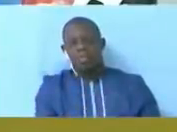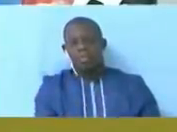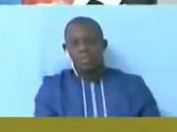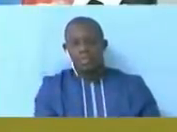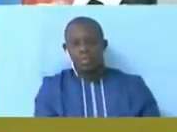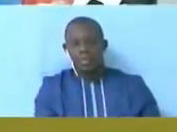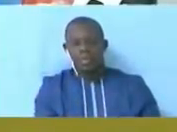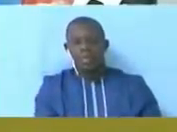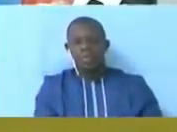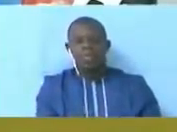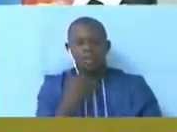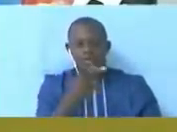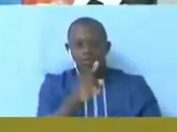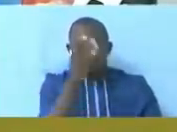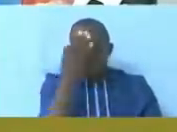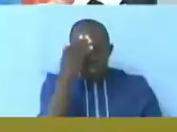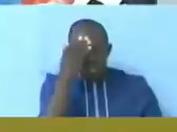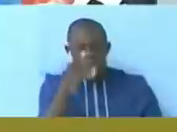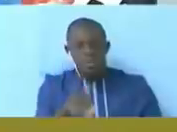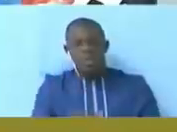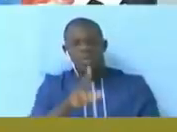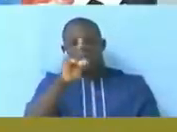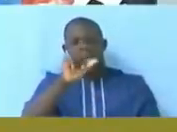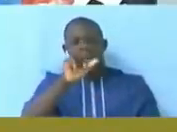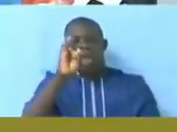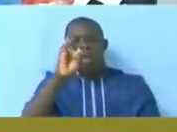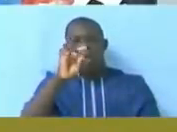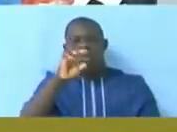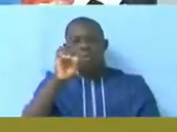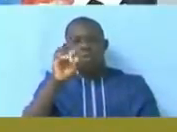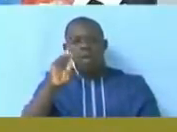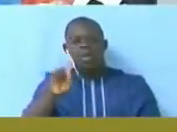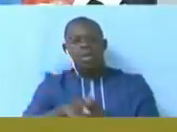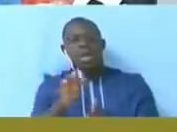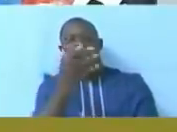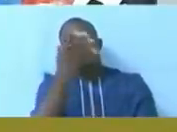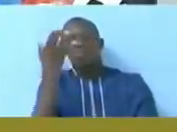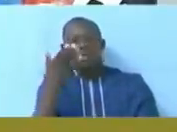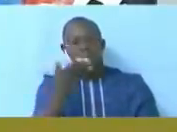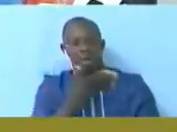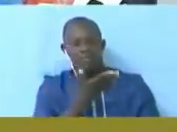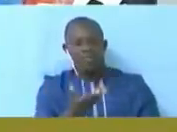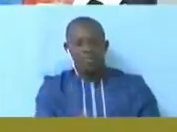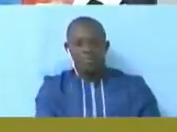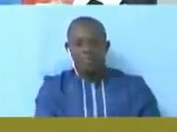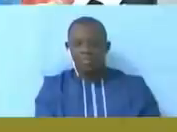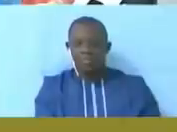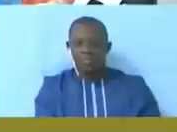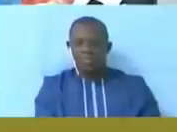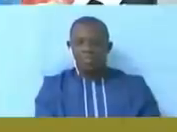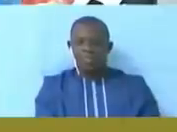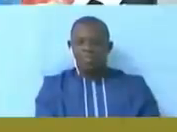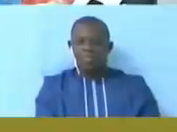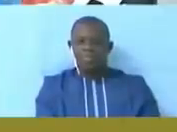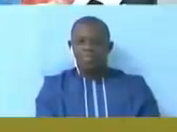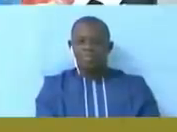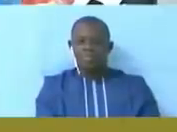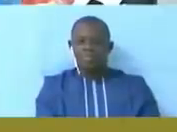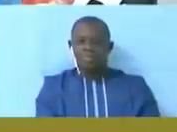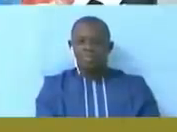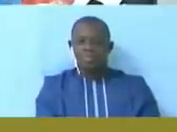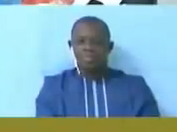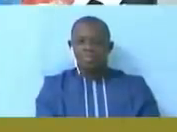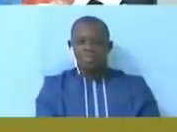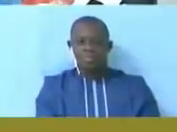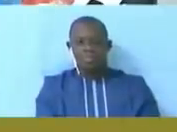know the value of those diamonds? Well, on a diamond on Niantaka Hirika, Kodola, Jellem, Elacumanium. I cannot